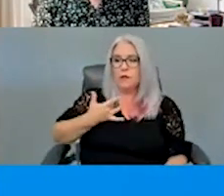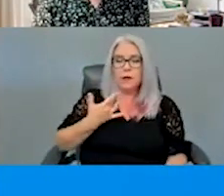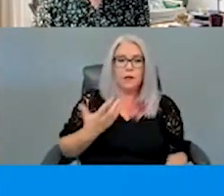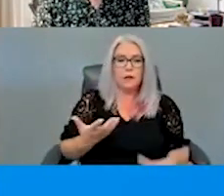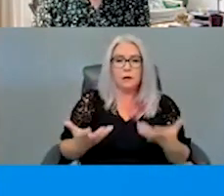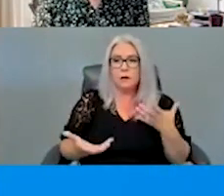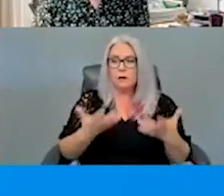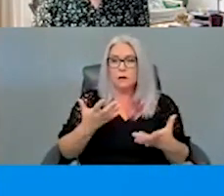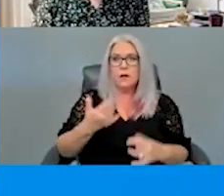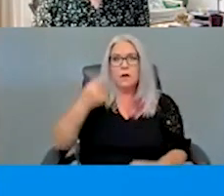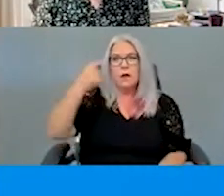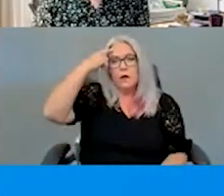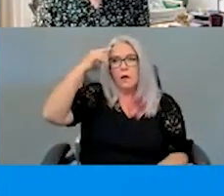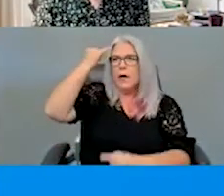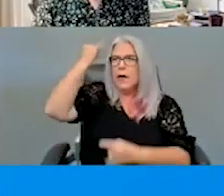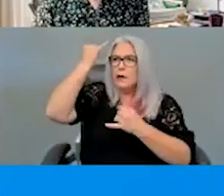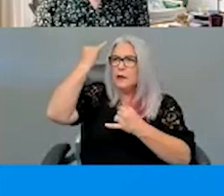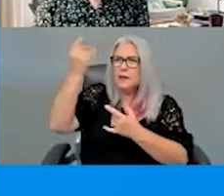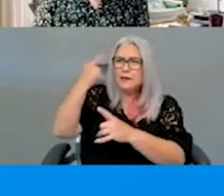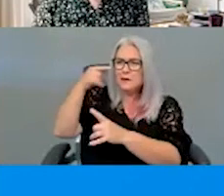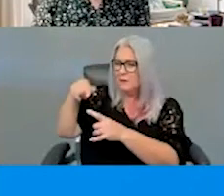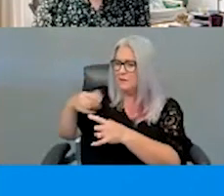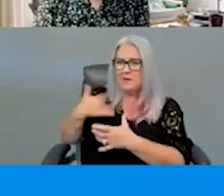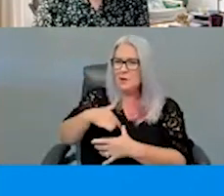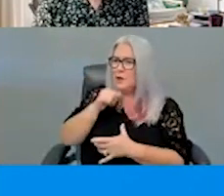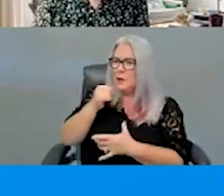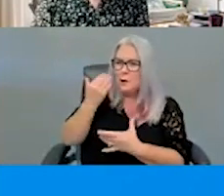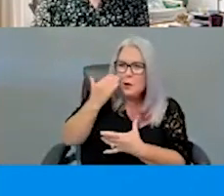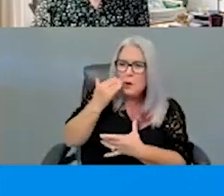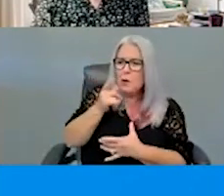of people who we don't really know or we don't really see